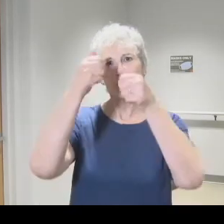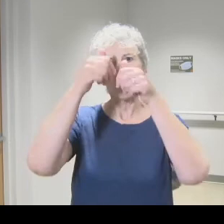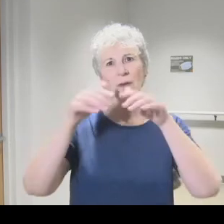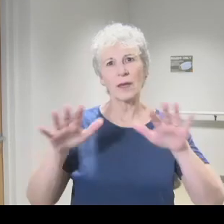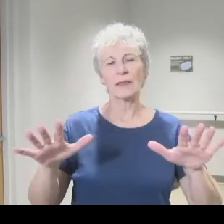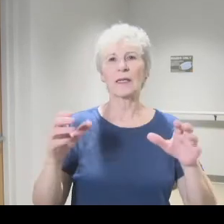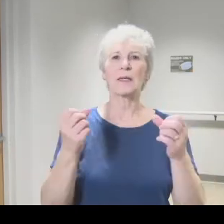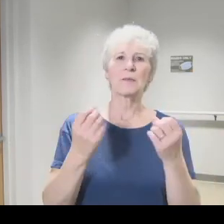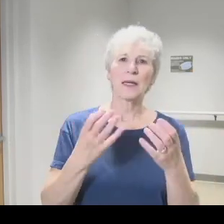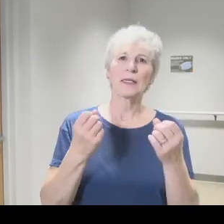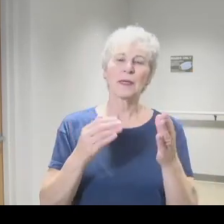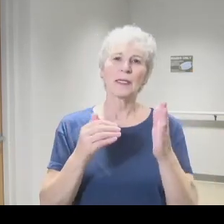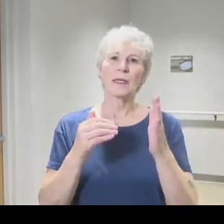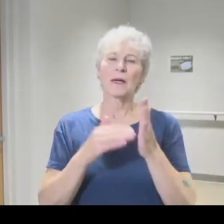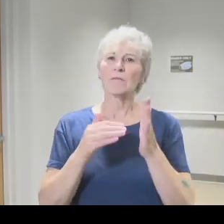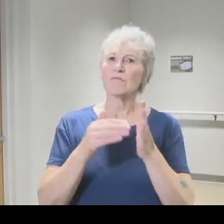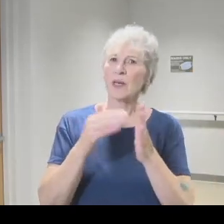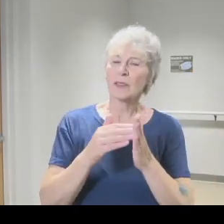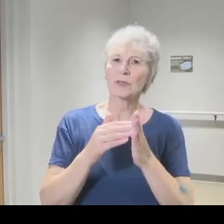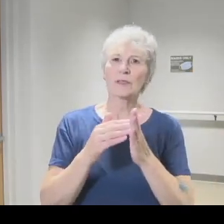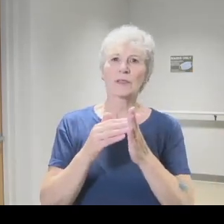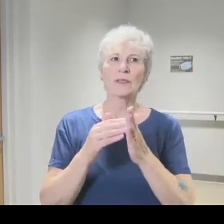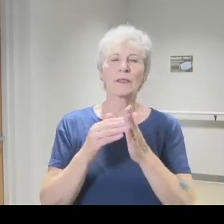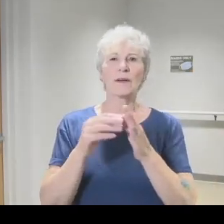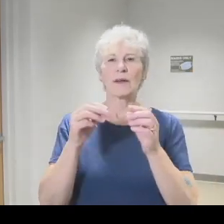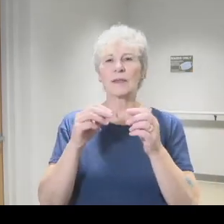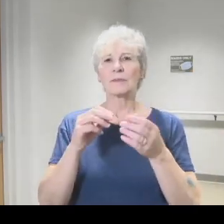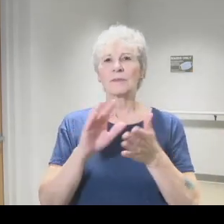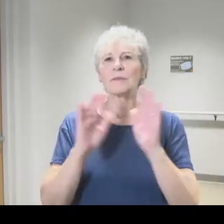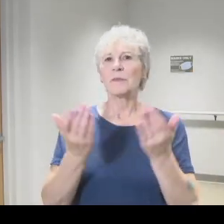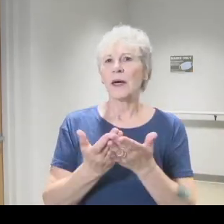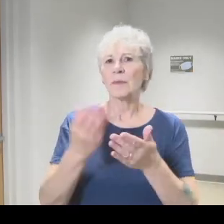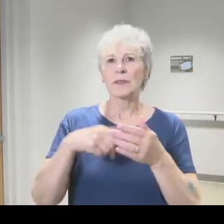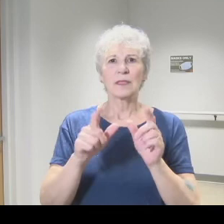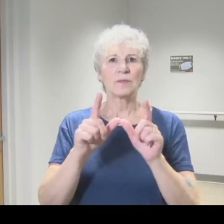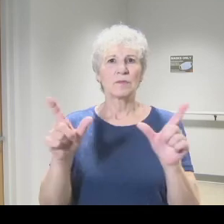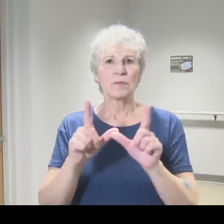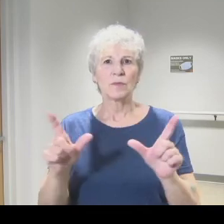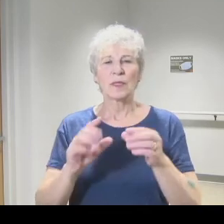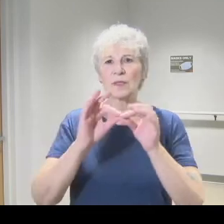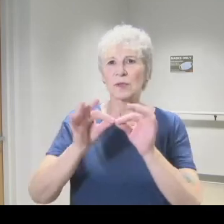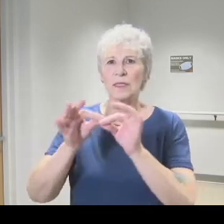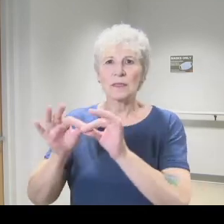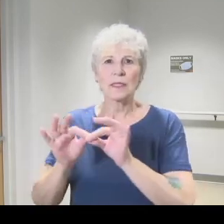of translations of God's word in our own language, and there's thousands that don't even have a full translation.